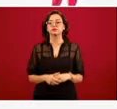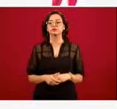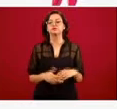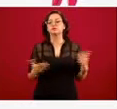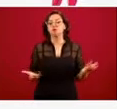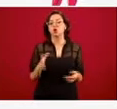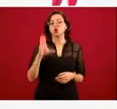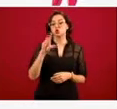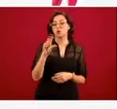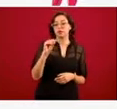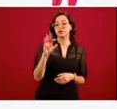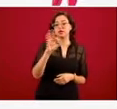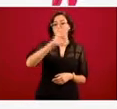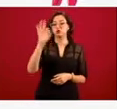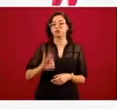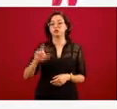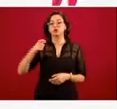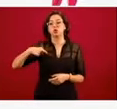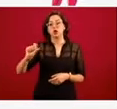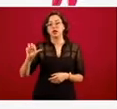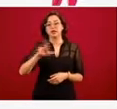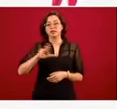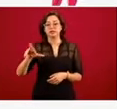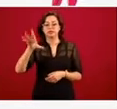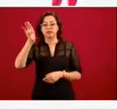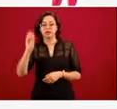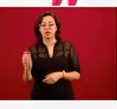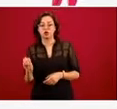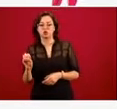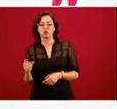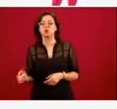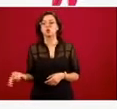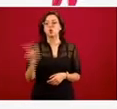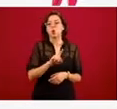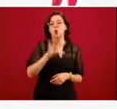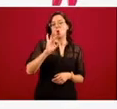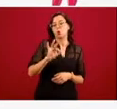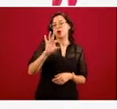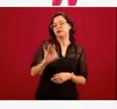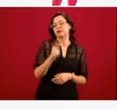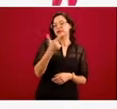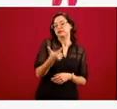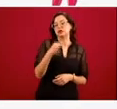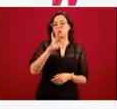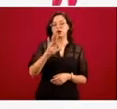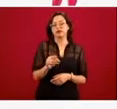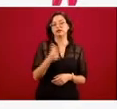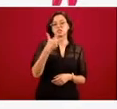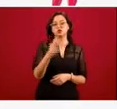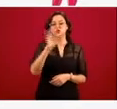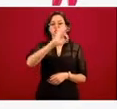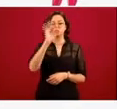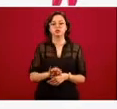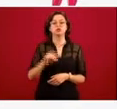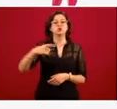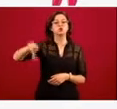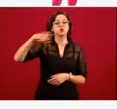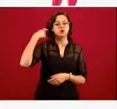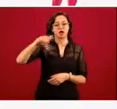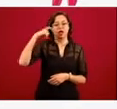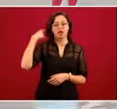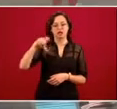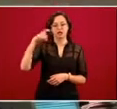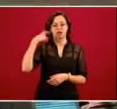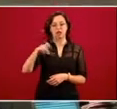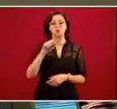public transportation, with almost 90% of reduction in Quintana Roo, and